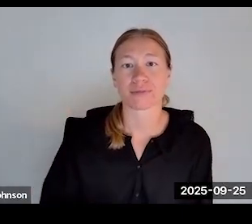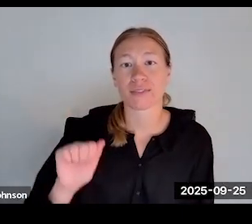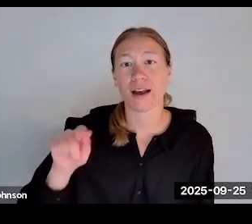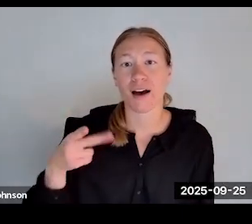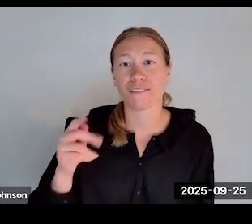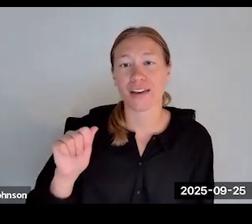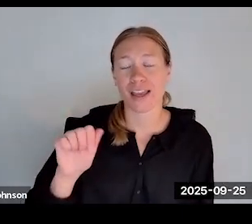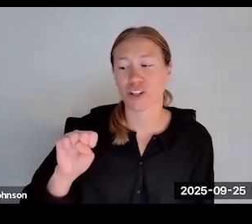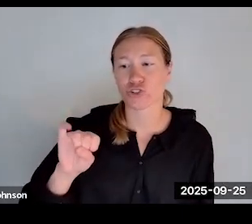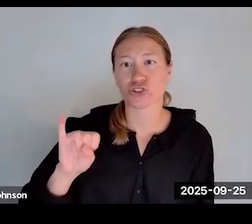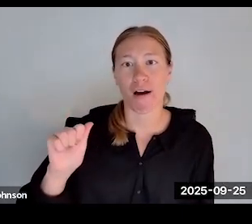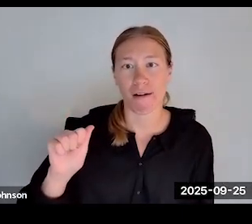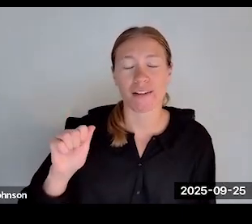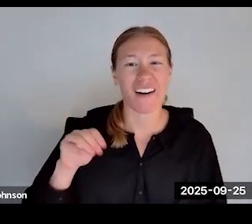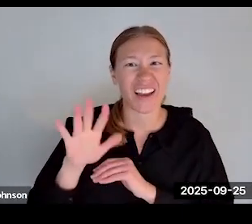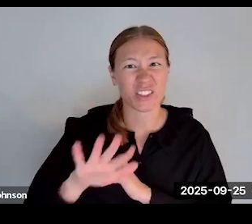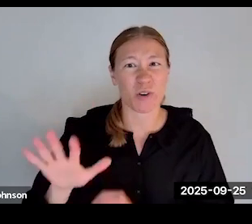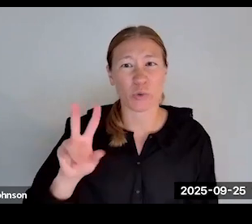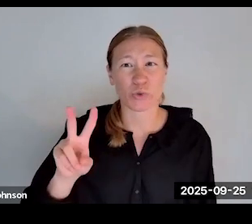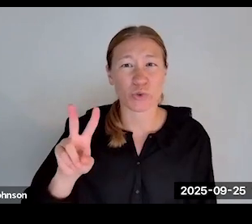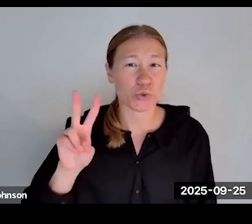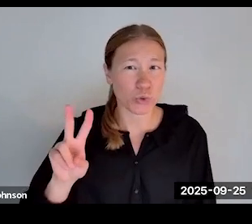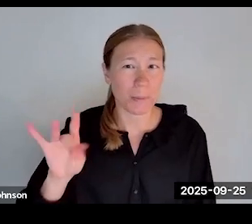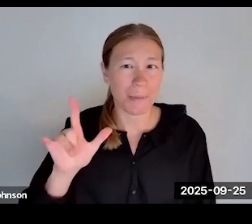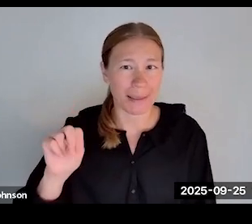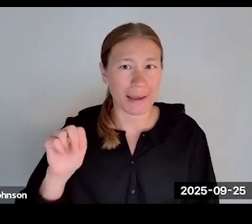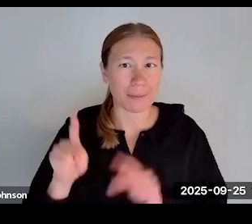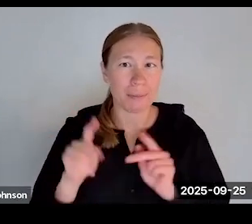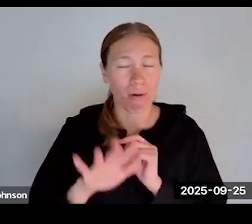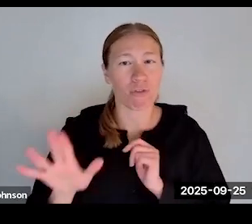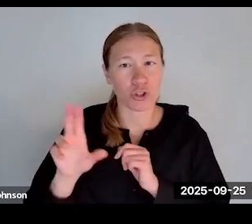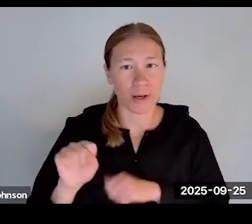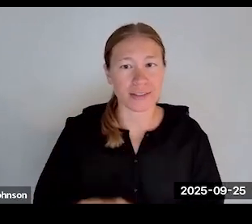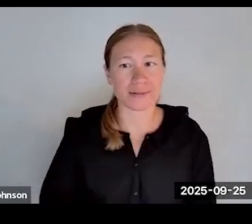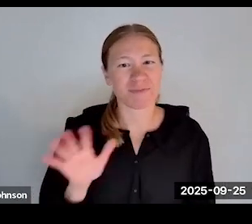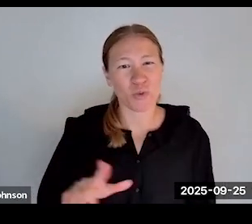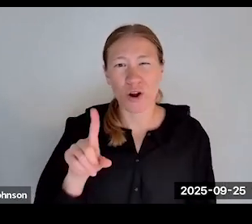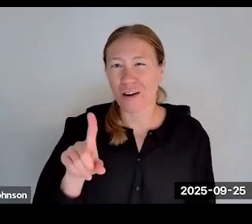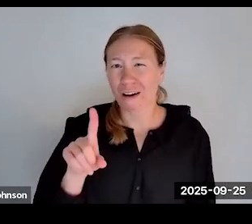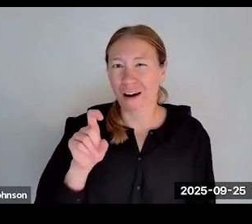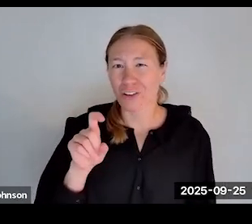Aphasia affects about 2 million people in the United States, with about